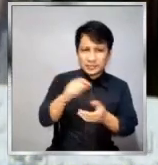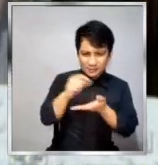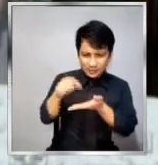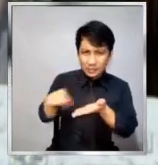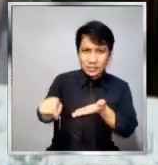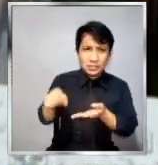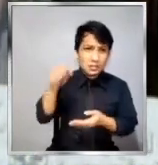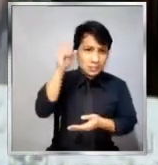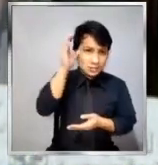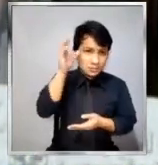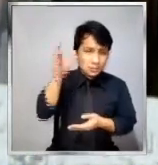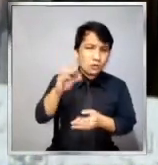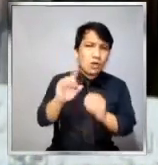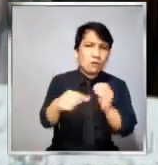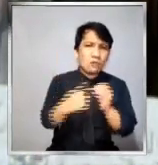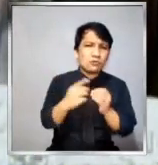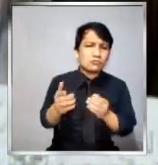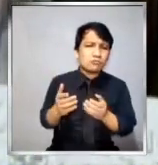to